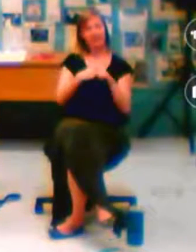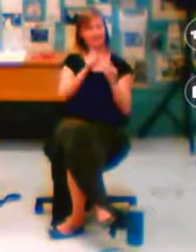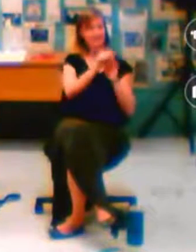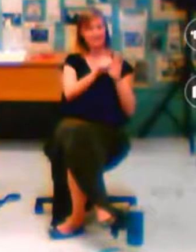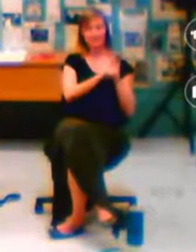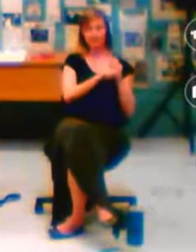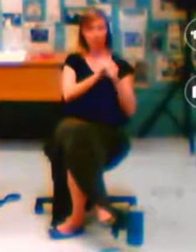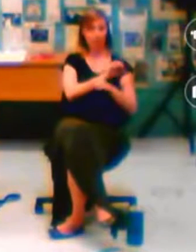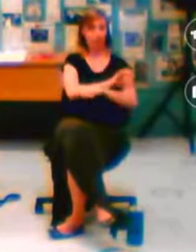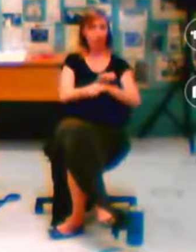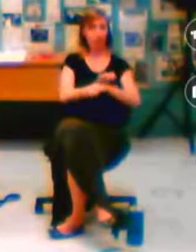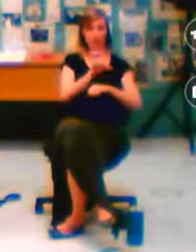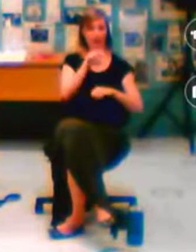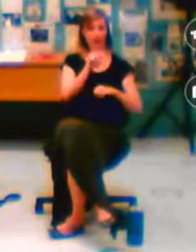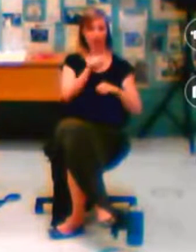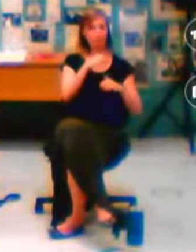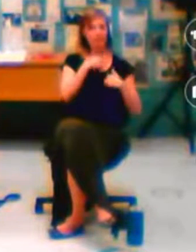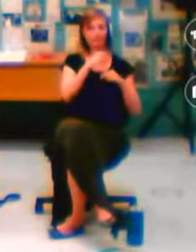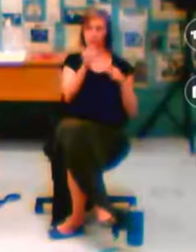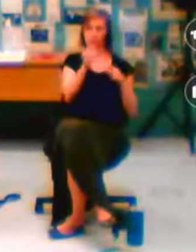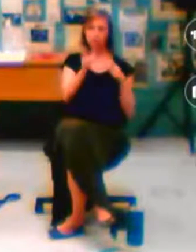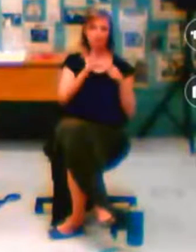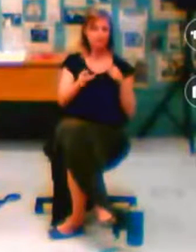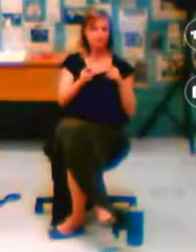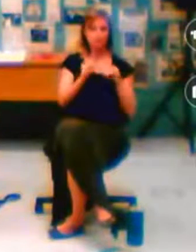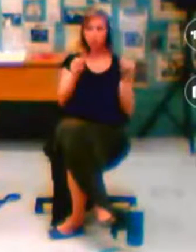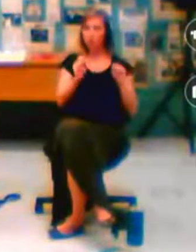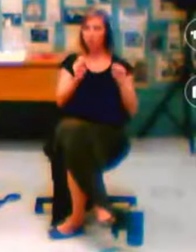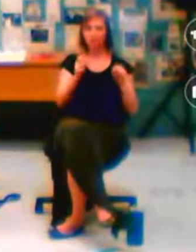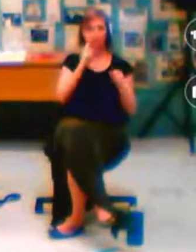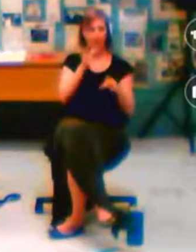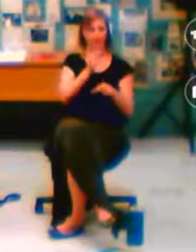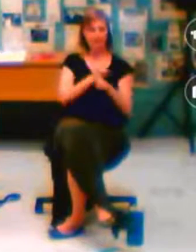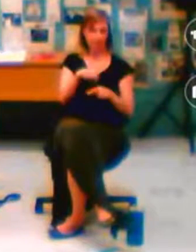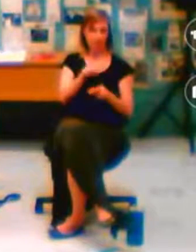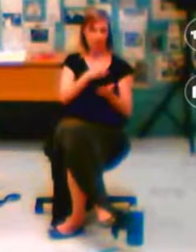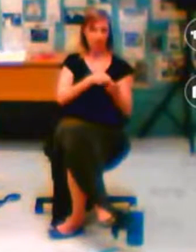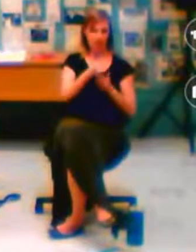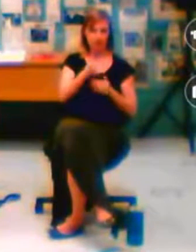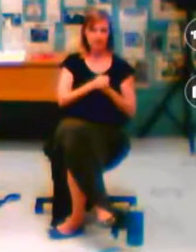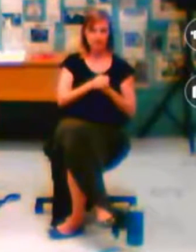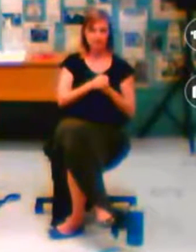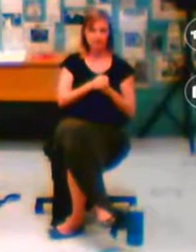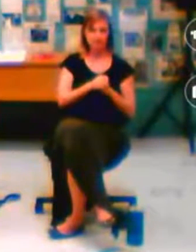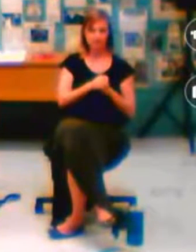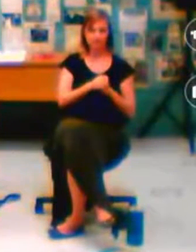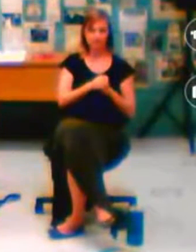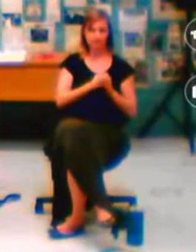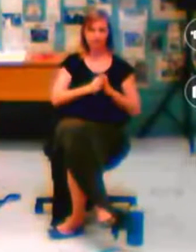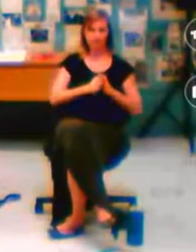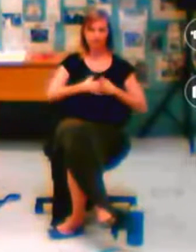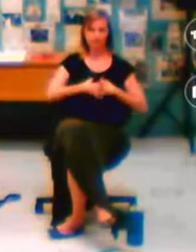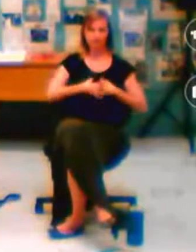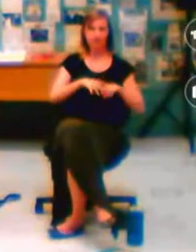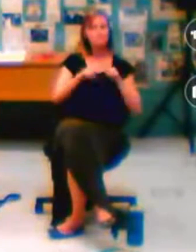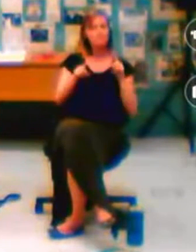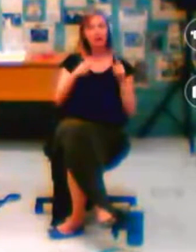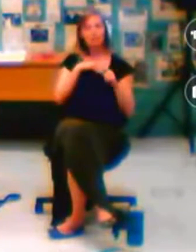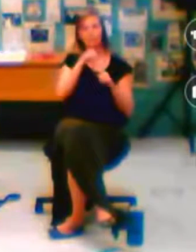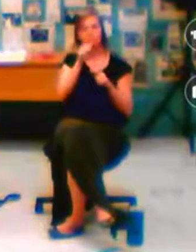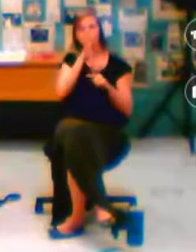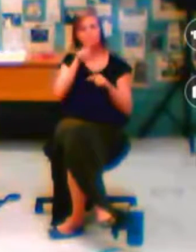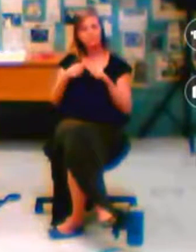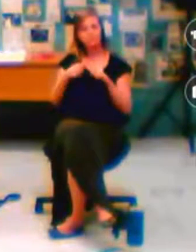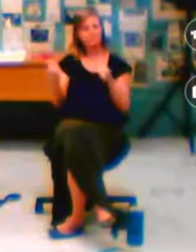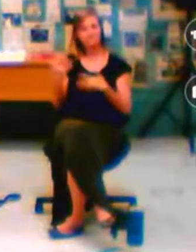the auto company suggests that fixes your car. You have a choice. It keeps them honest. In these kinds of systems and the kind that's promulgated under